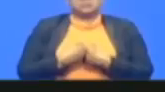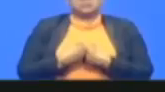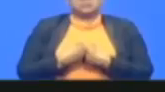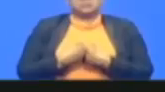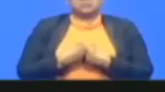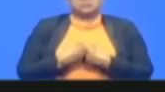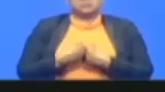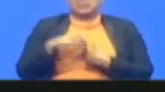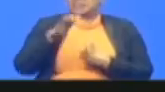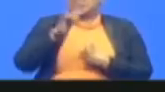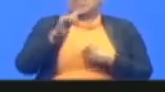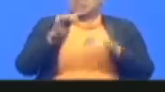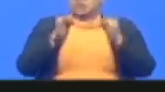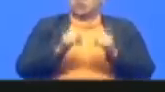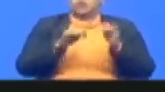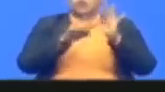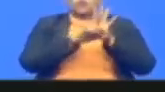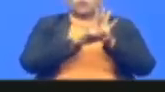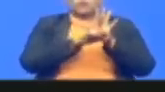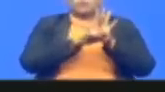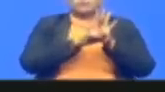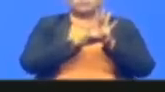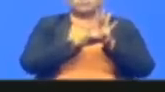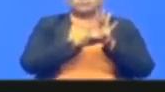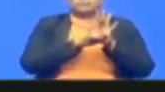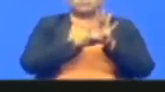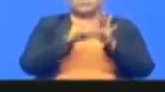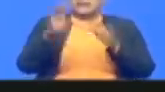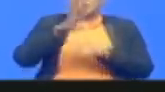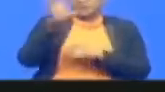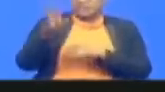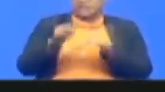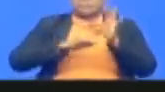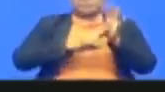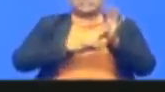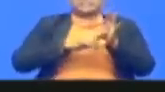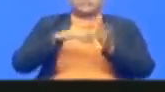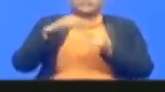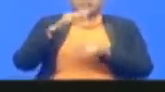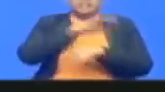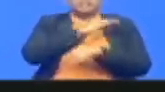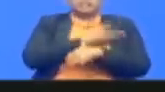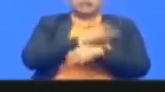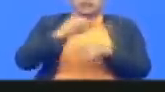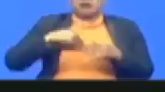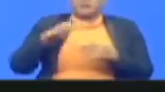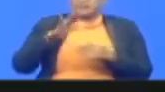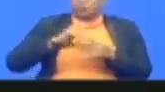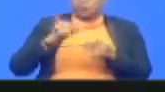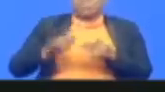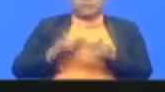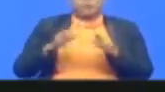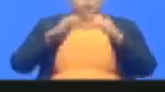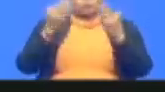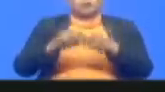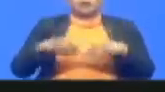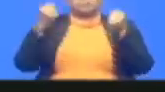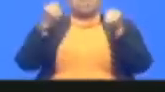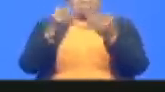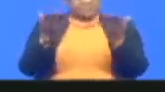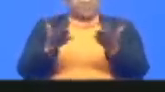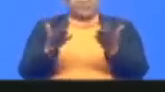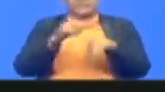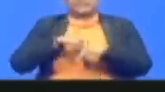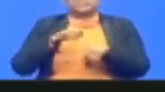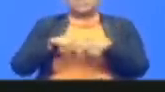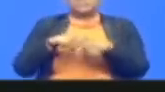That's a new law in doping. Moving on, African representatives, Nigeria got their Women's World Cup campaign up and running after